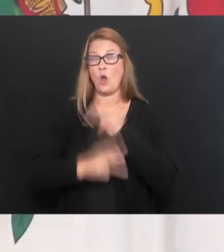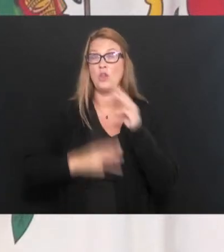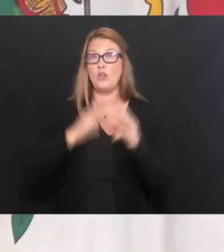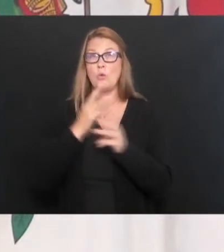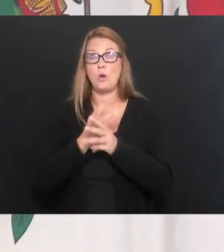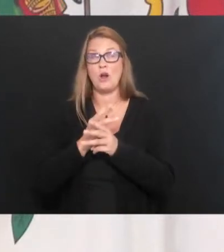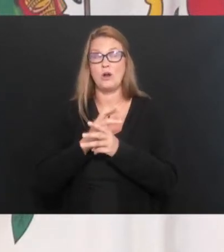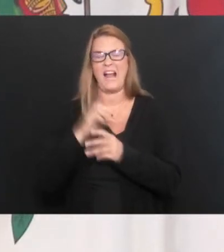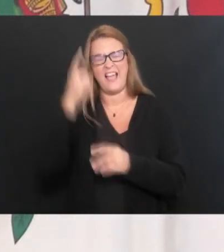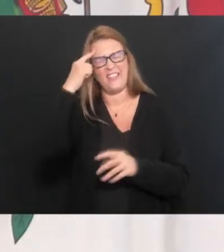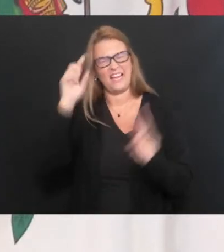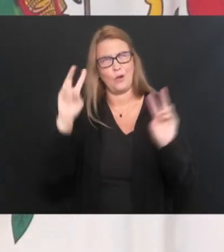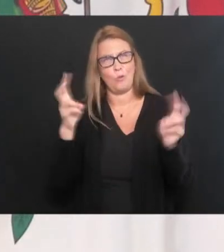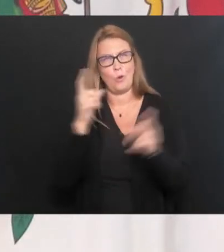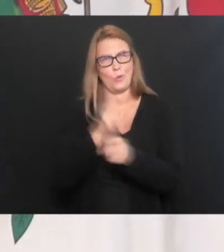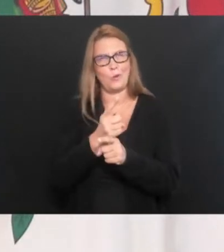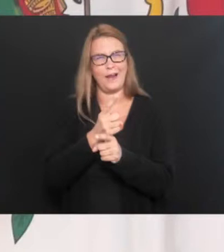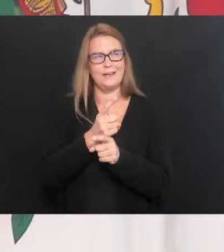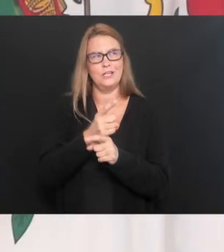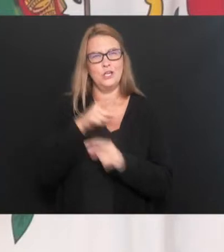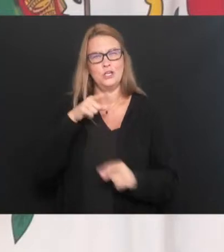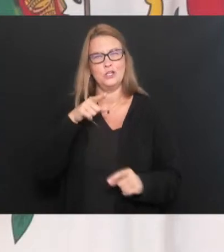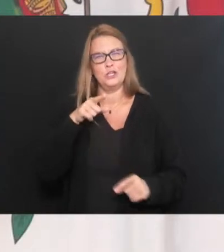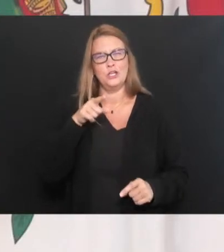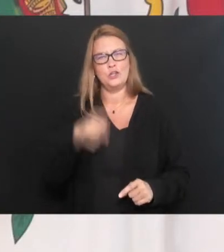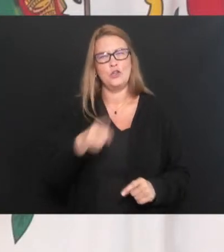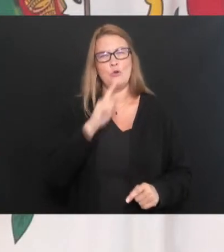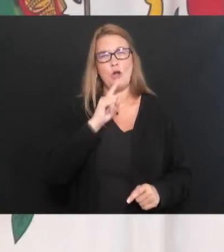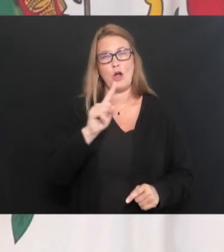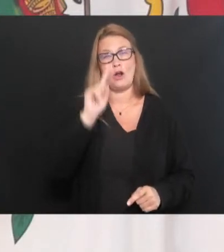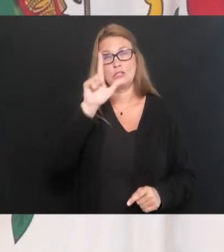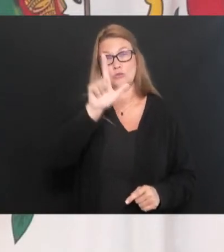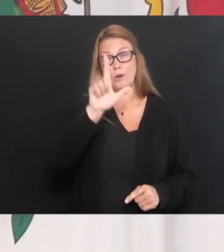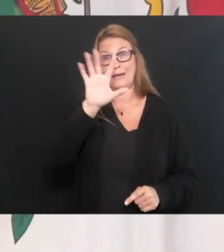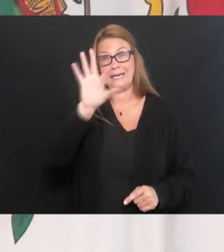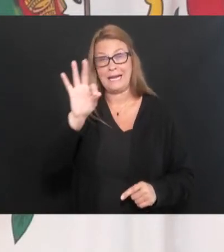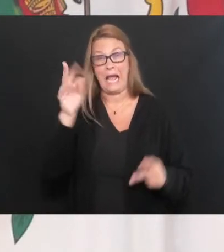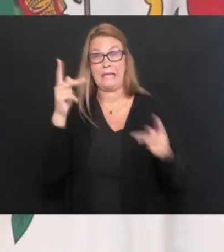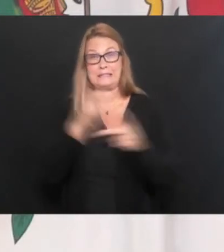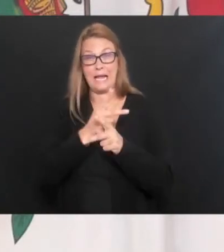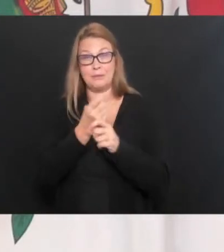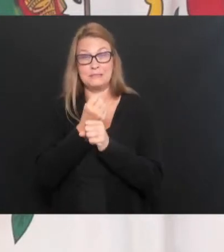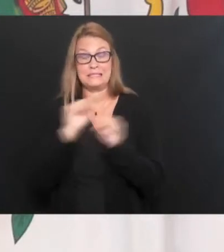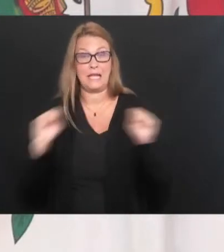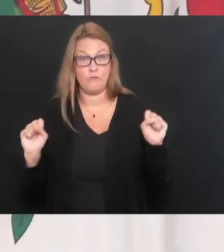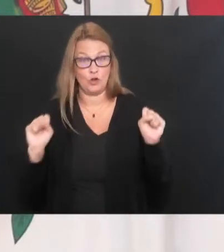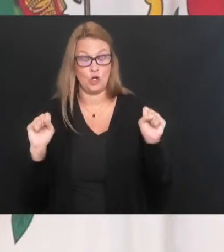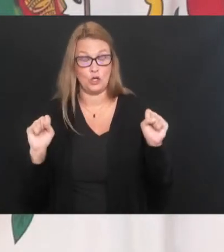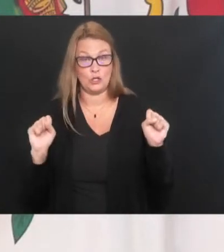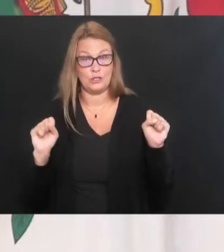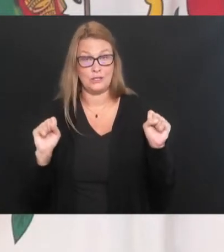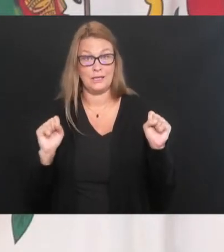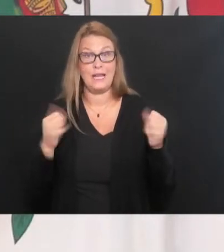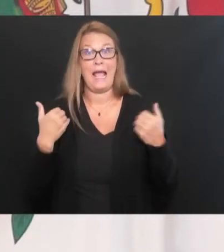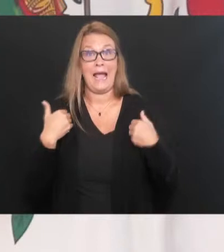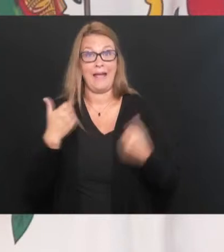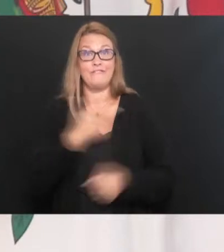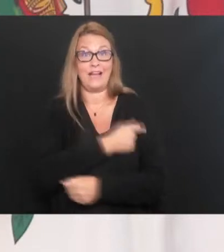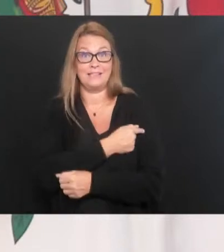gonna quote this correctly, that you are 29 times safer if you're